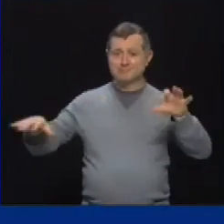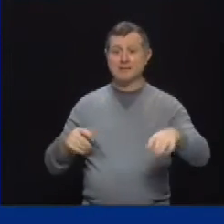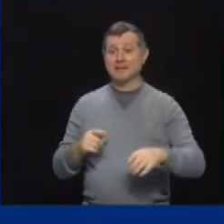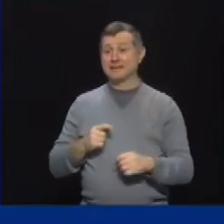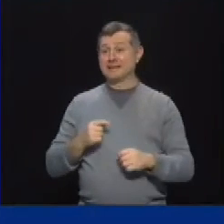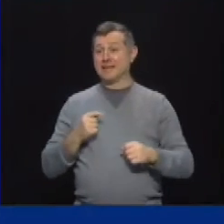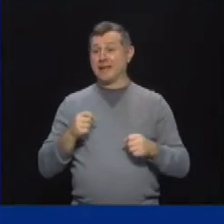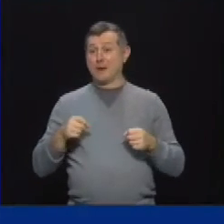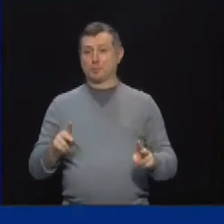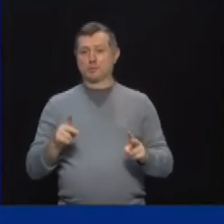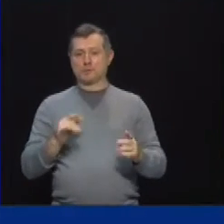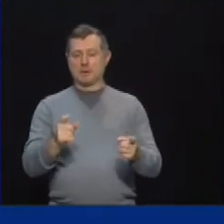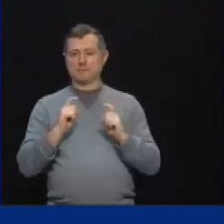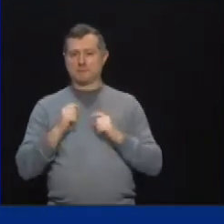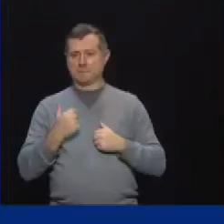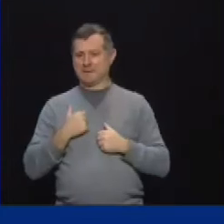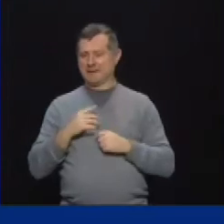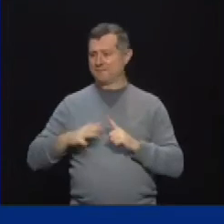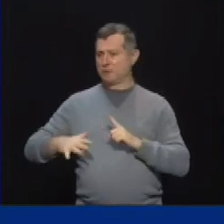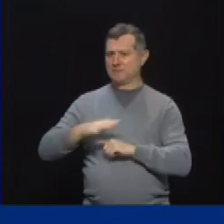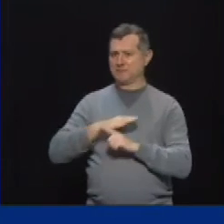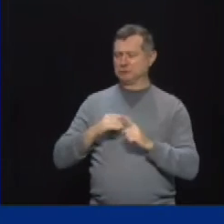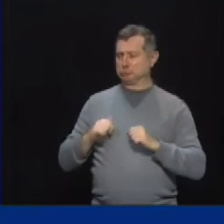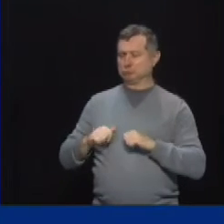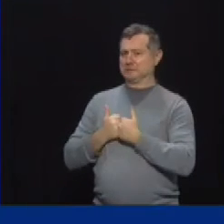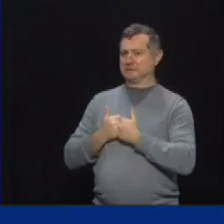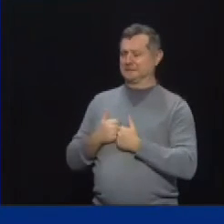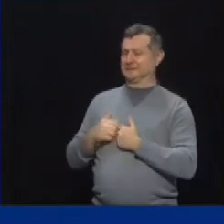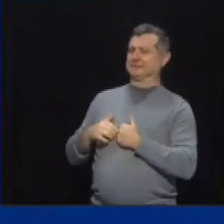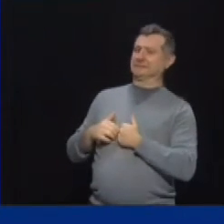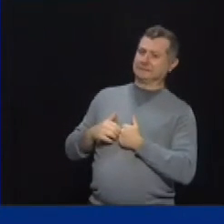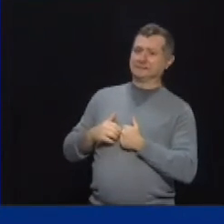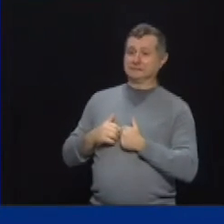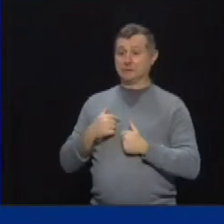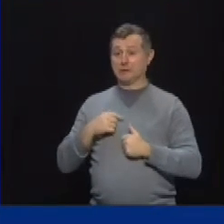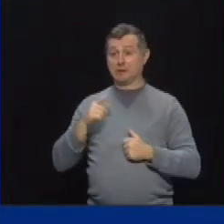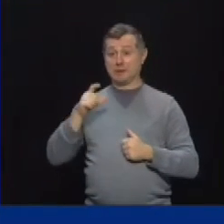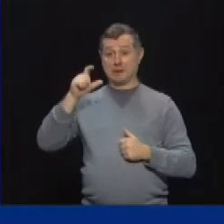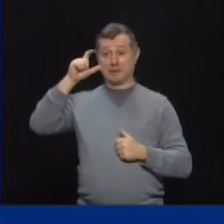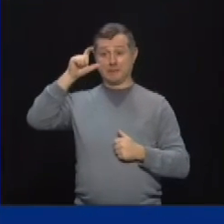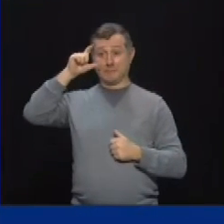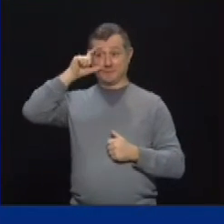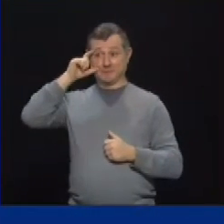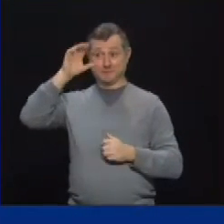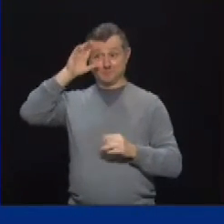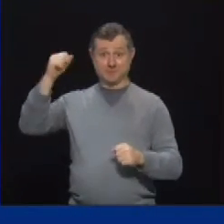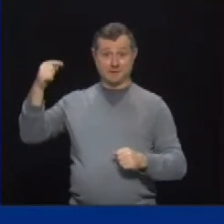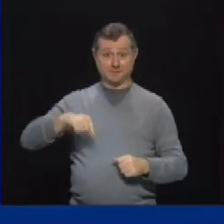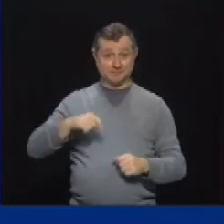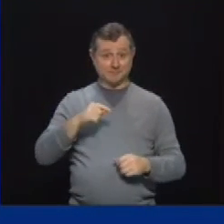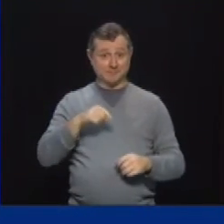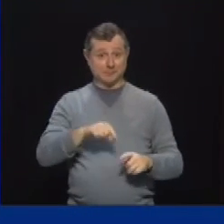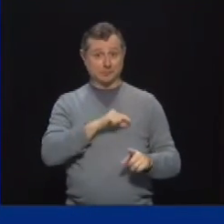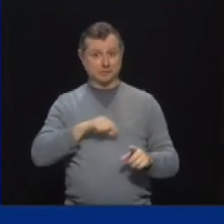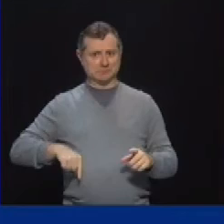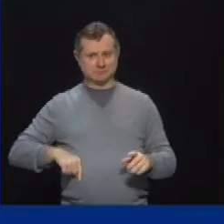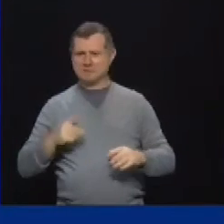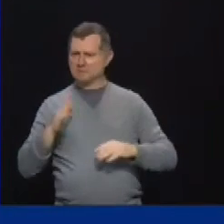environmental challenges. Joe Biden said this when we were in Queens yesterday, when he talks about building back and